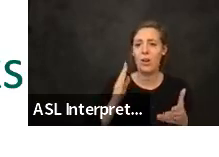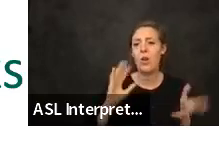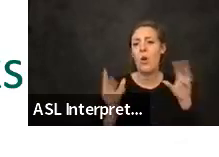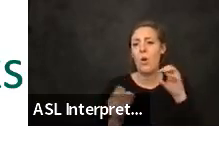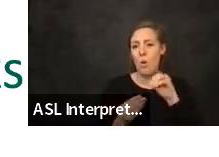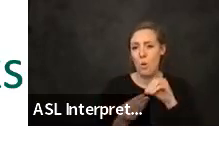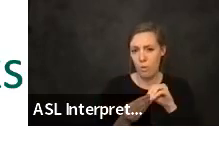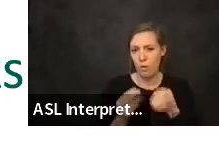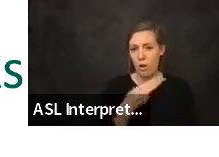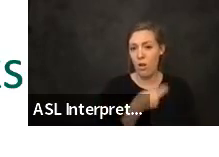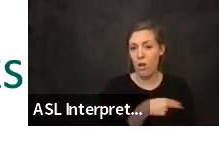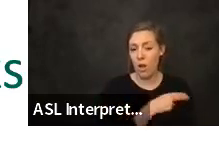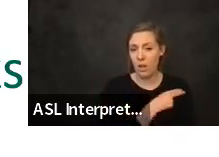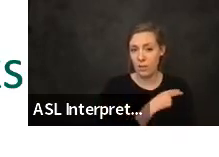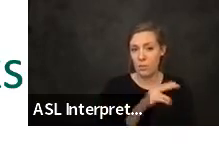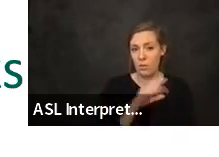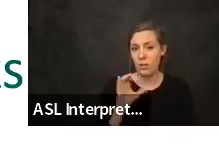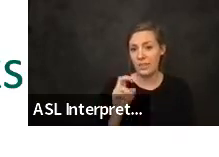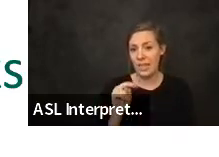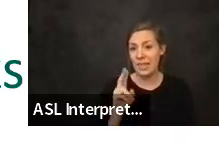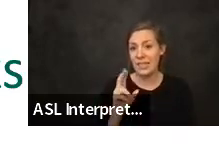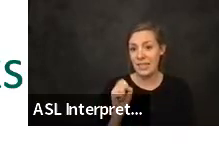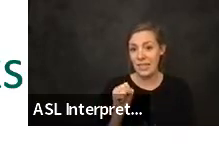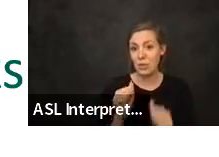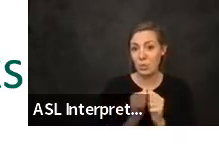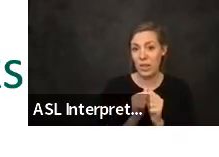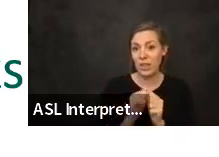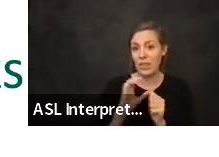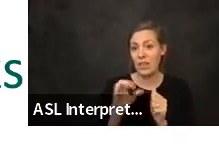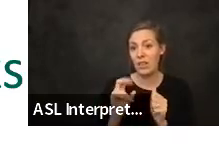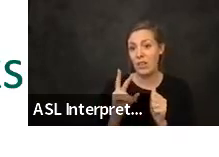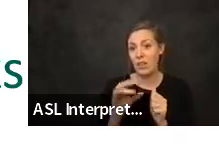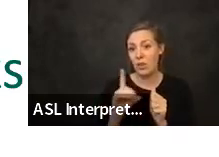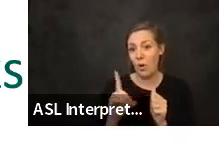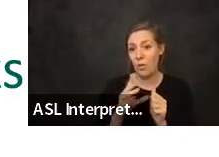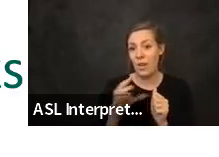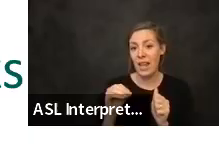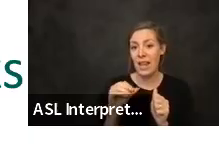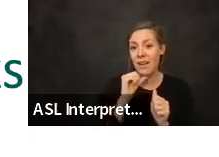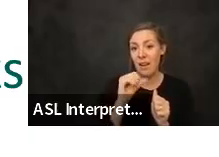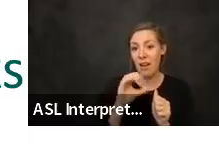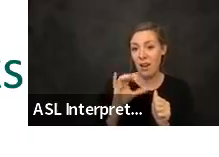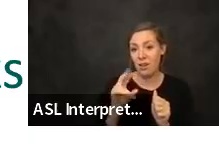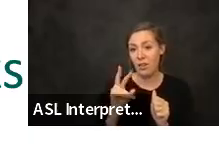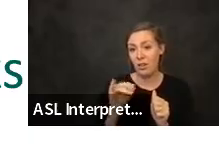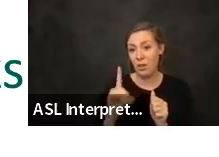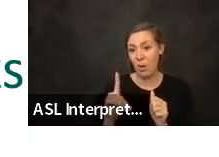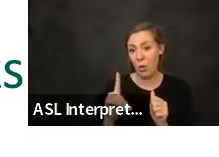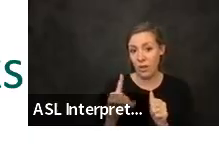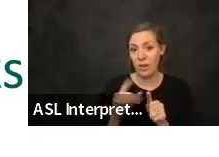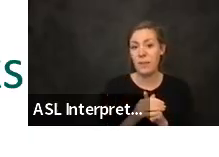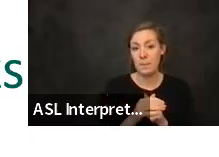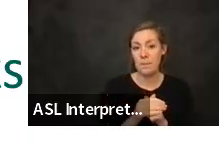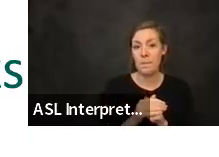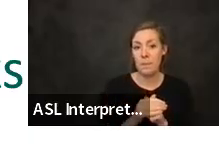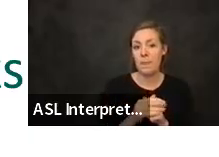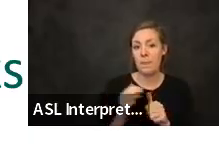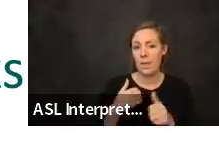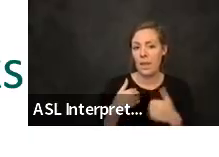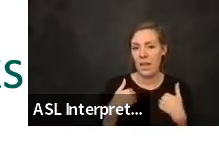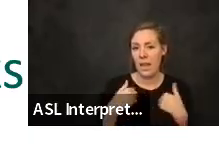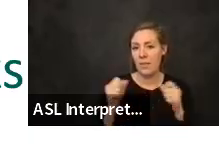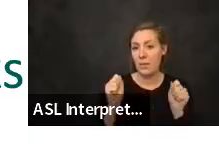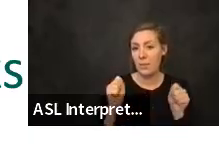census with both COVID and non-COVID patients this year as compared to last year. So they have the potential to